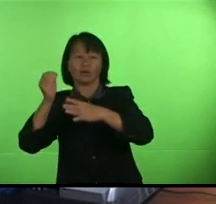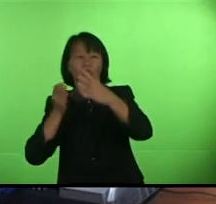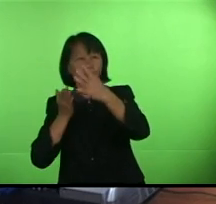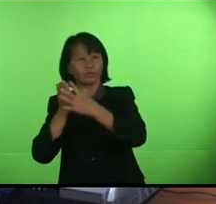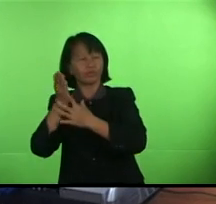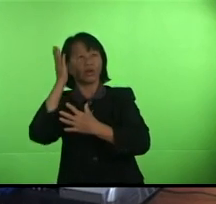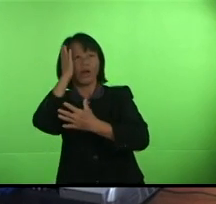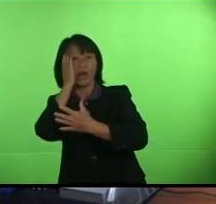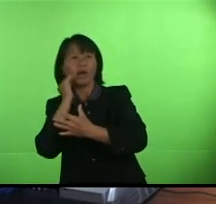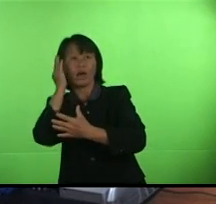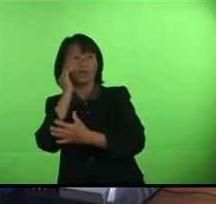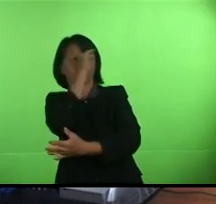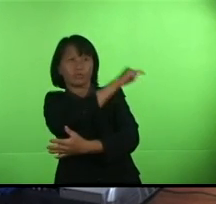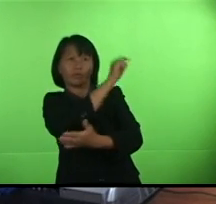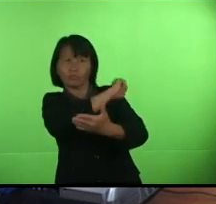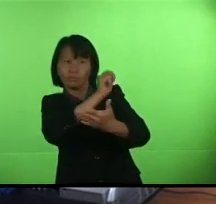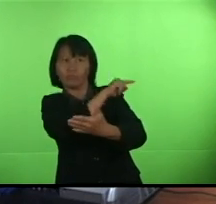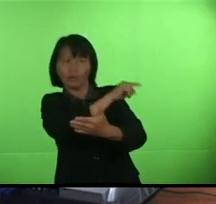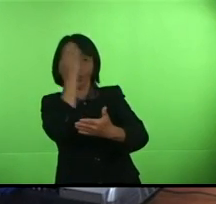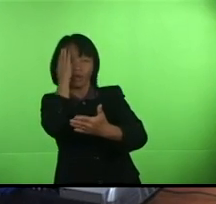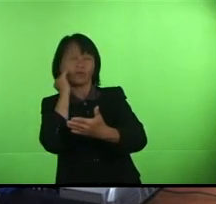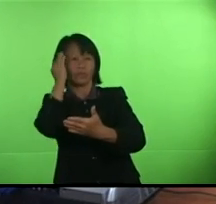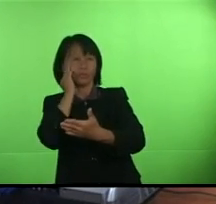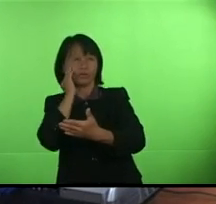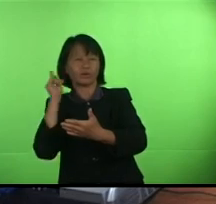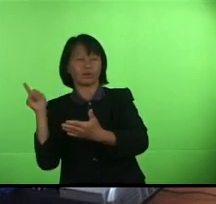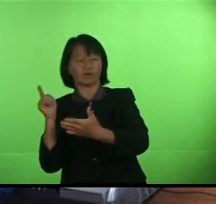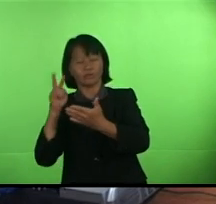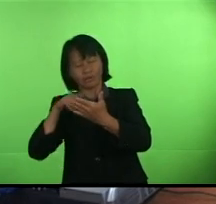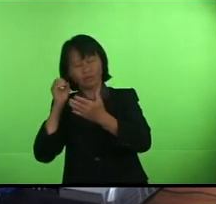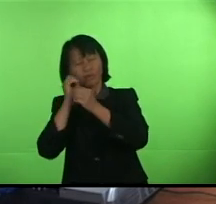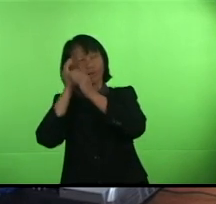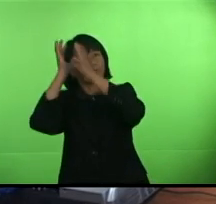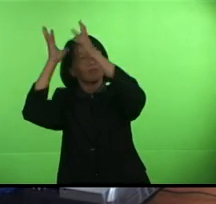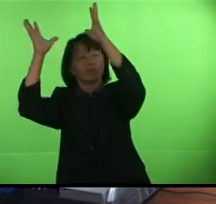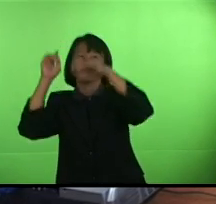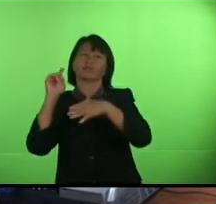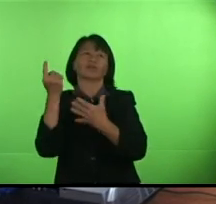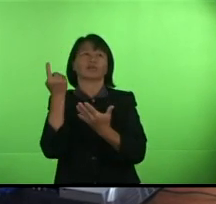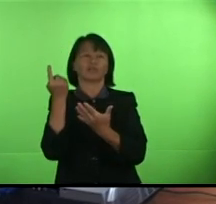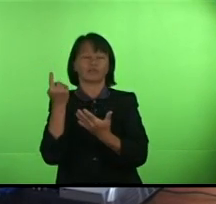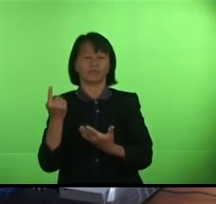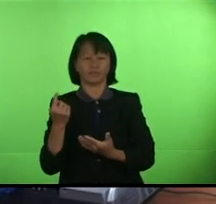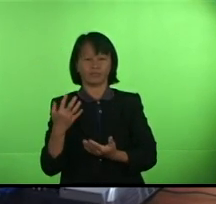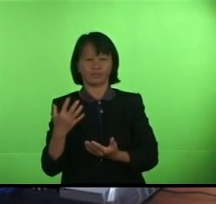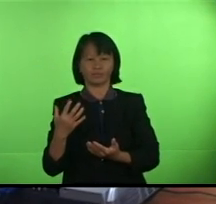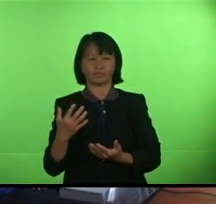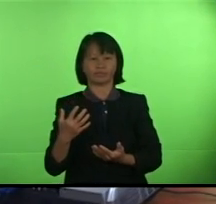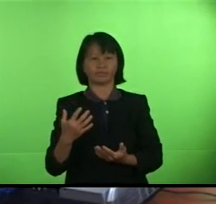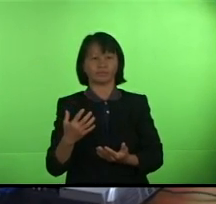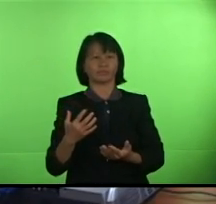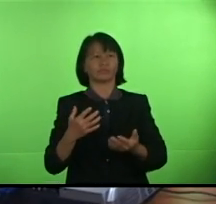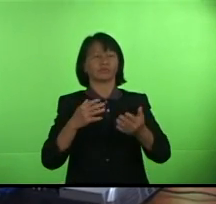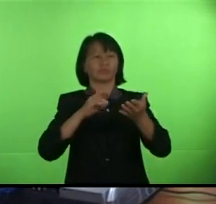sunrise through the experience written by the writer. So in another